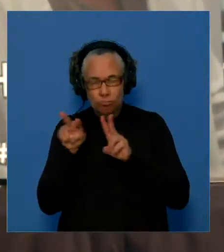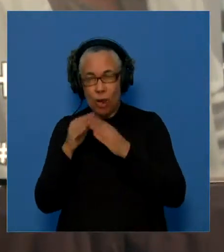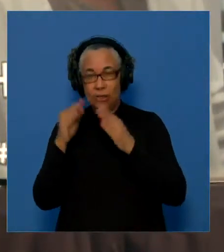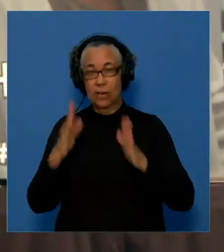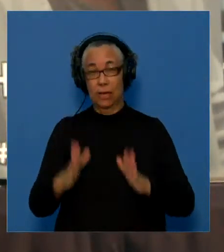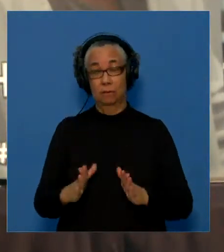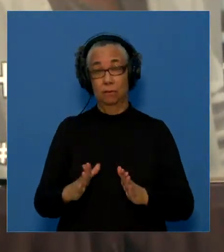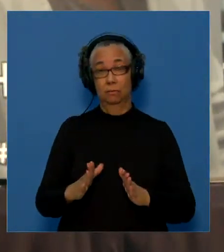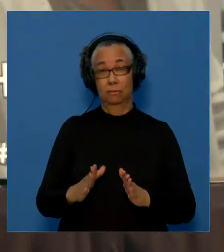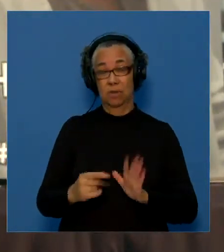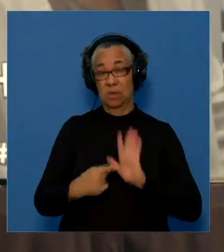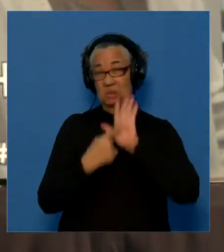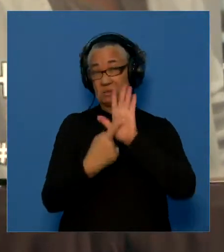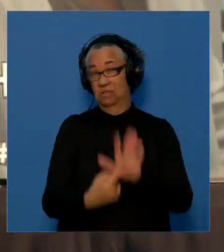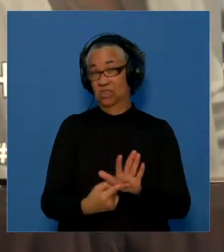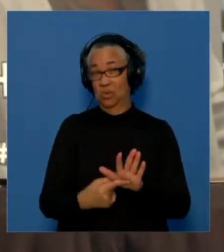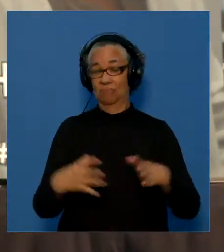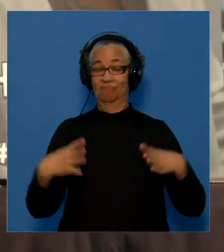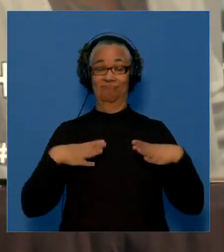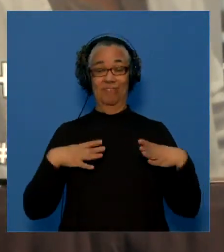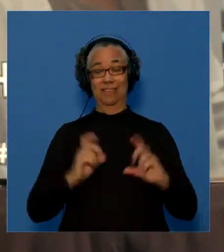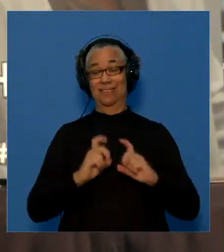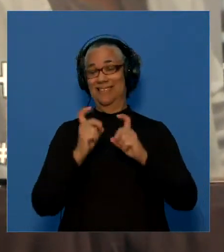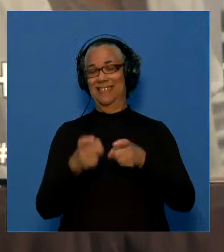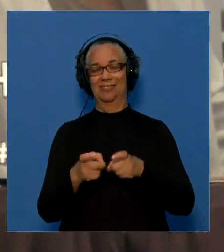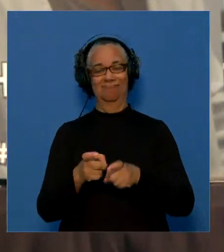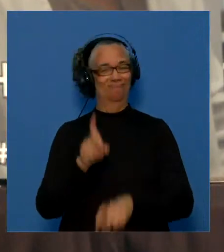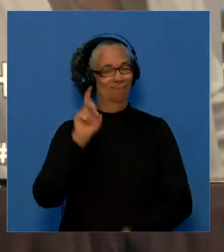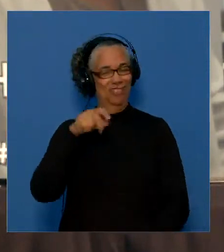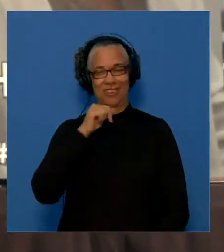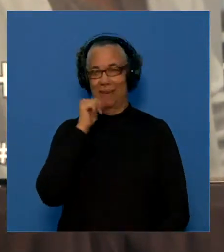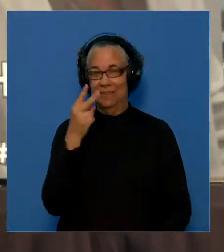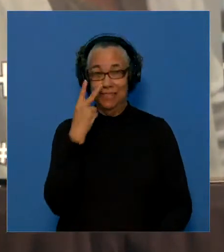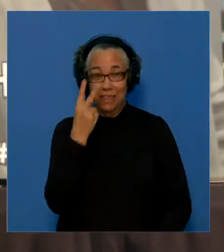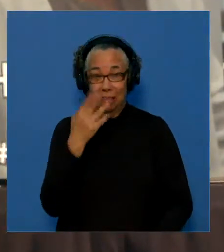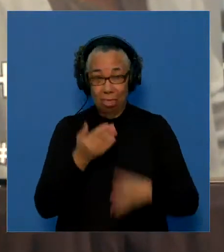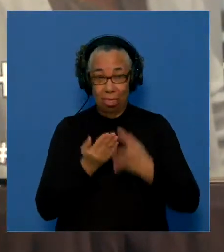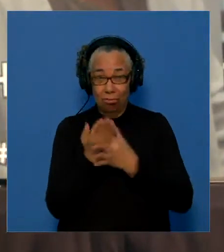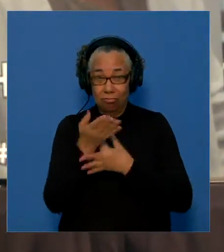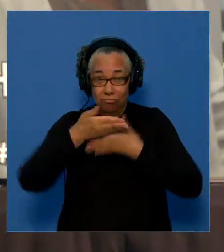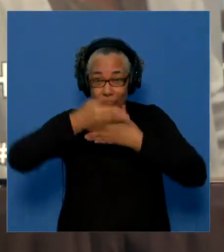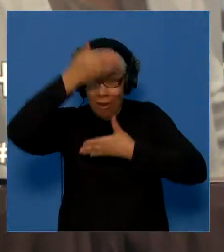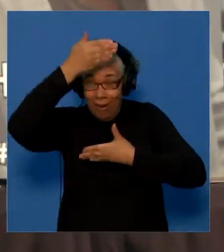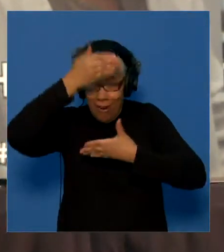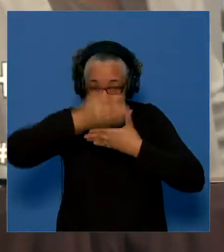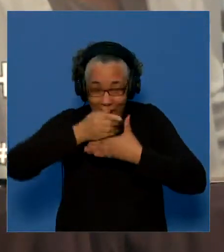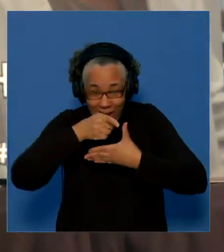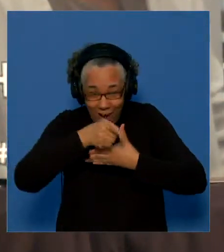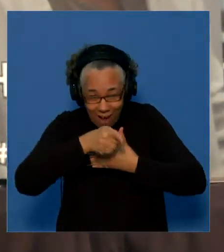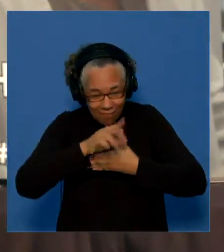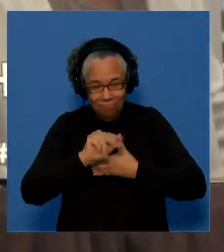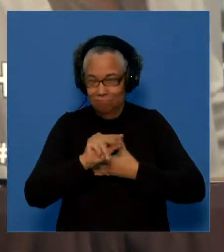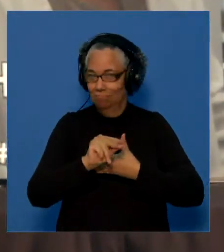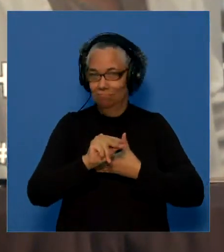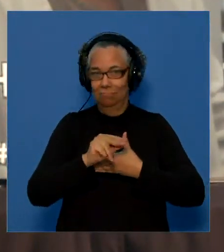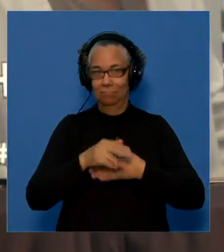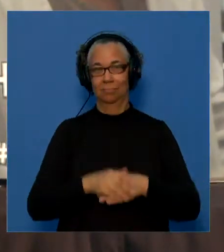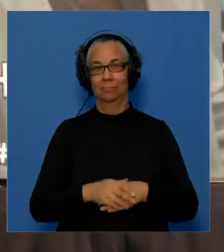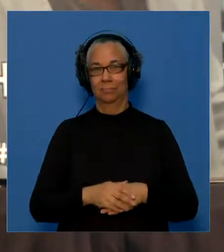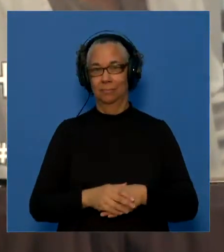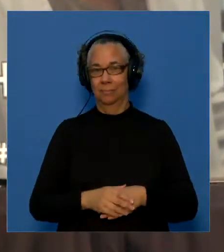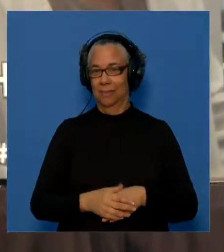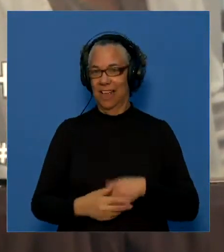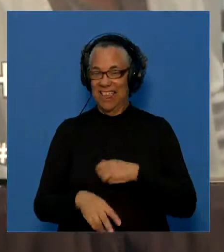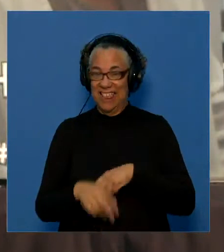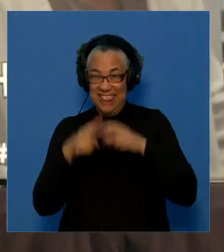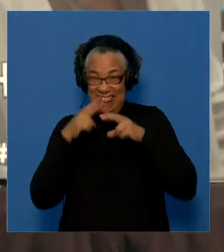Displays of holiday gifts should not be visible through windows or doors. Be aware that criminals sometimes